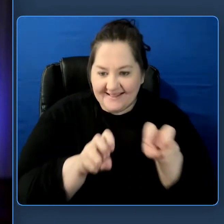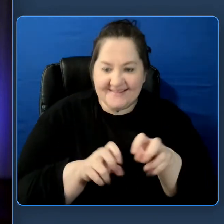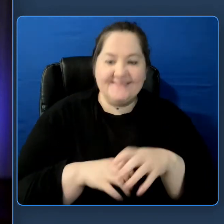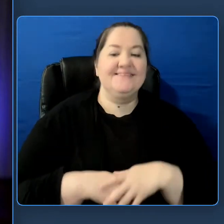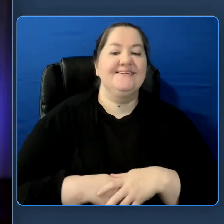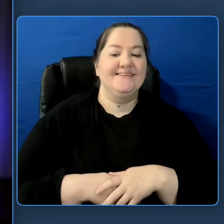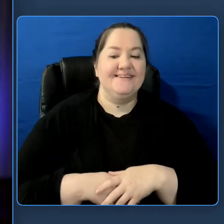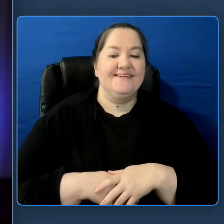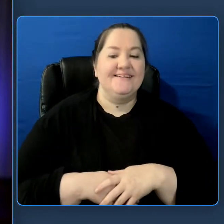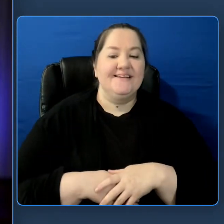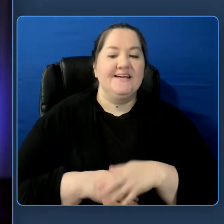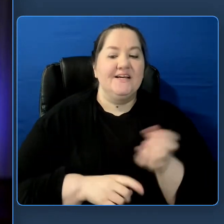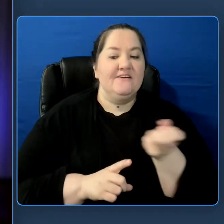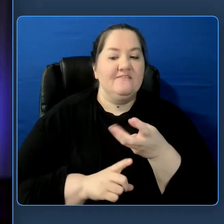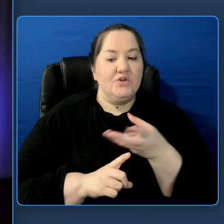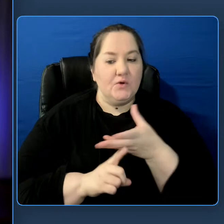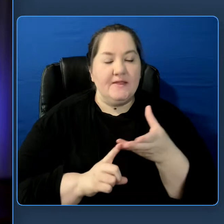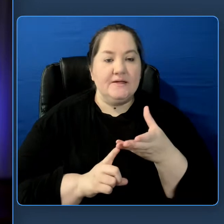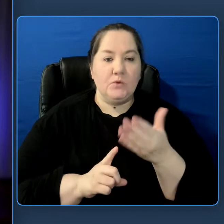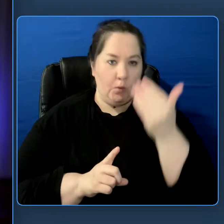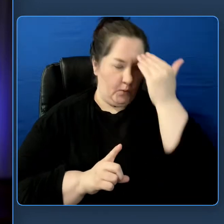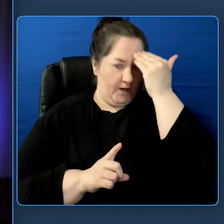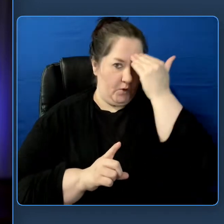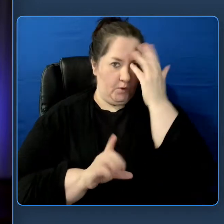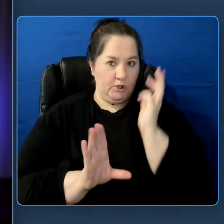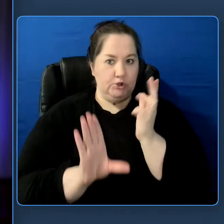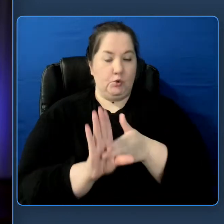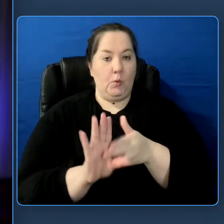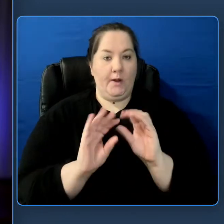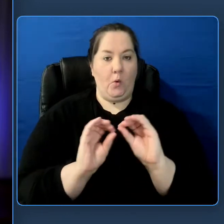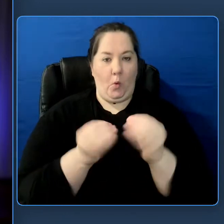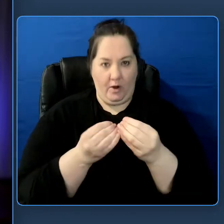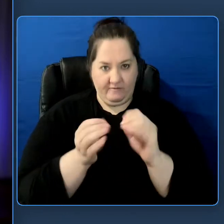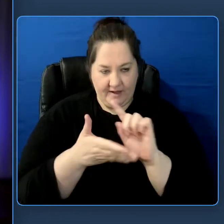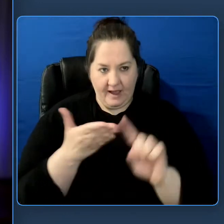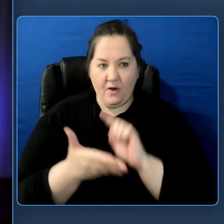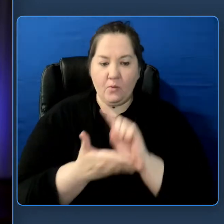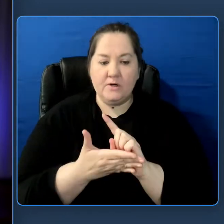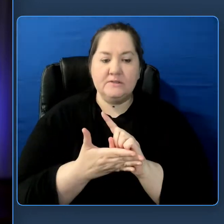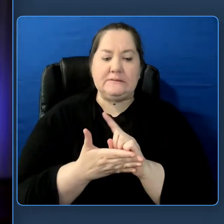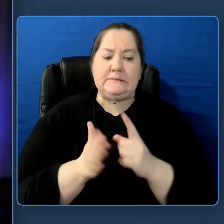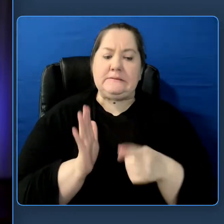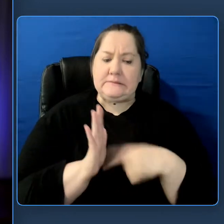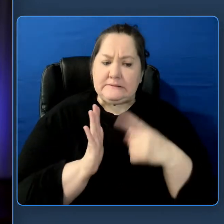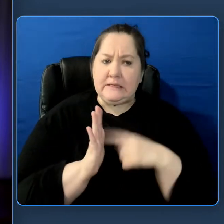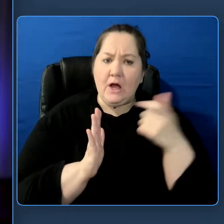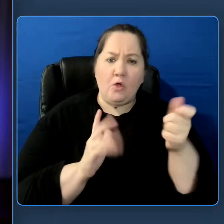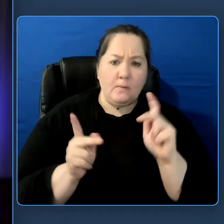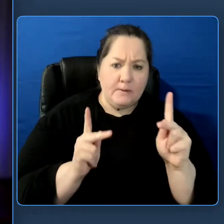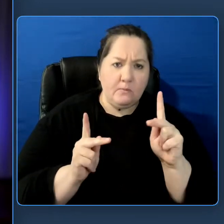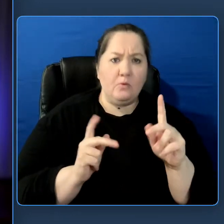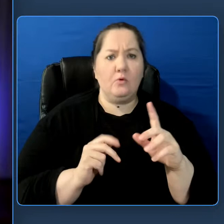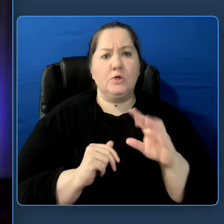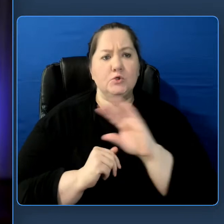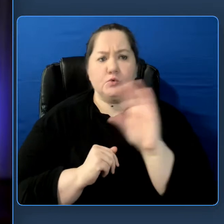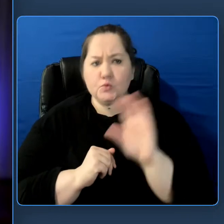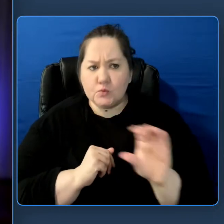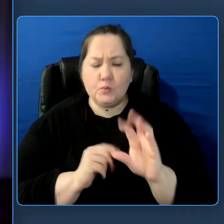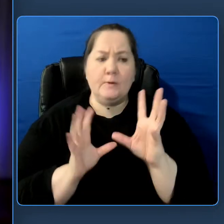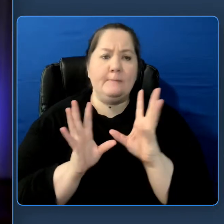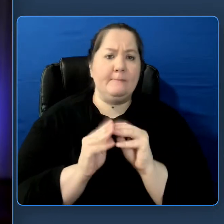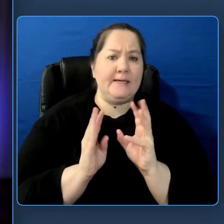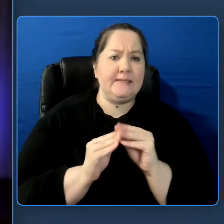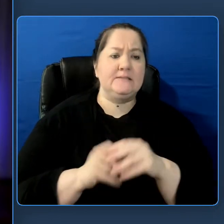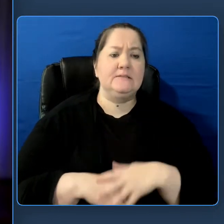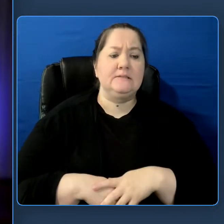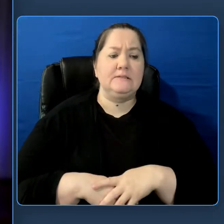A couple of things that you should be aware of when you come on office hours, sometimes with other people on their Zoom meetings.